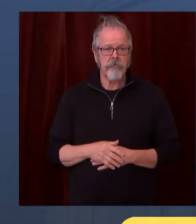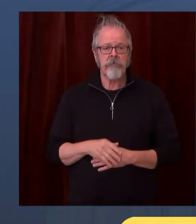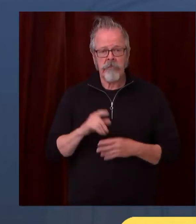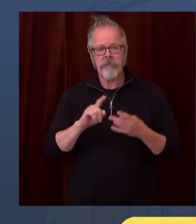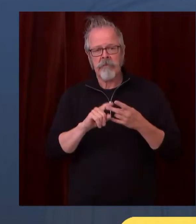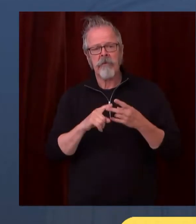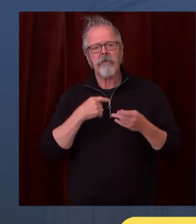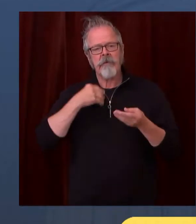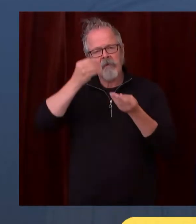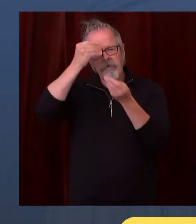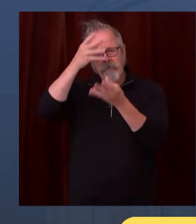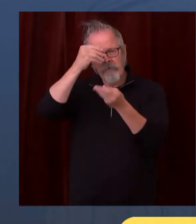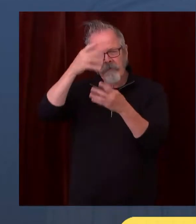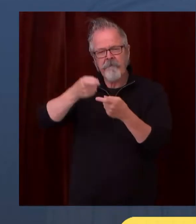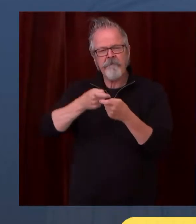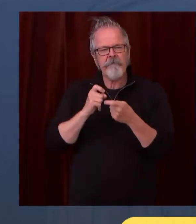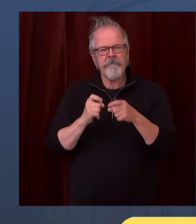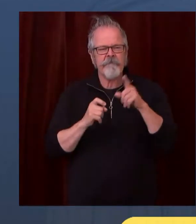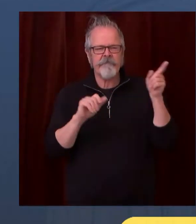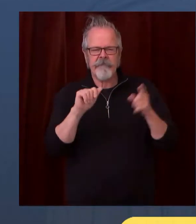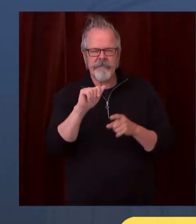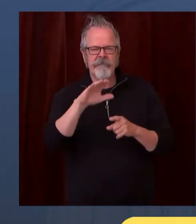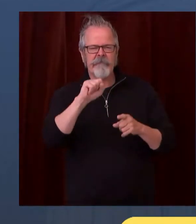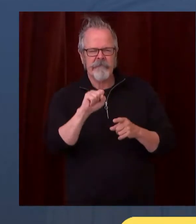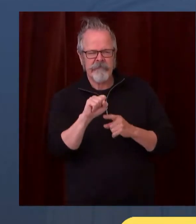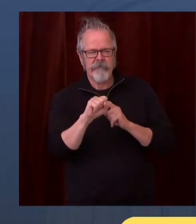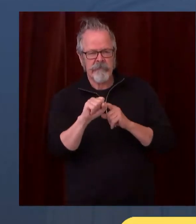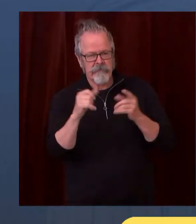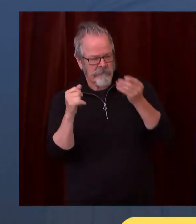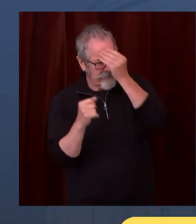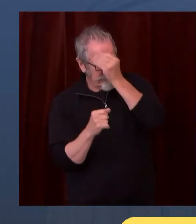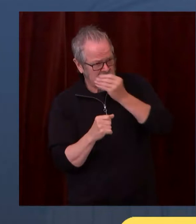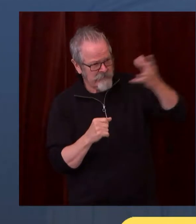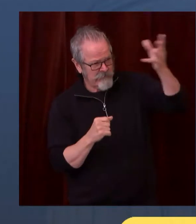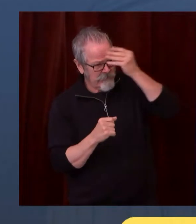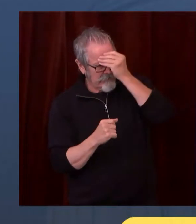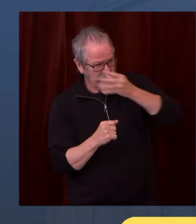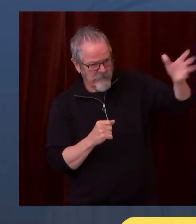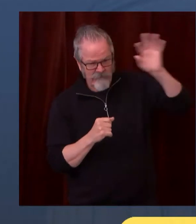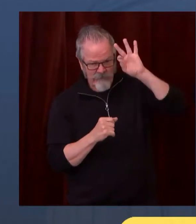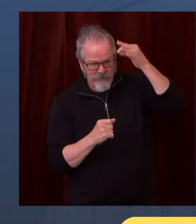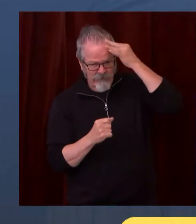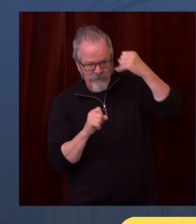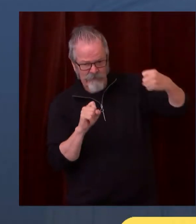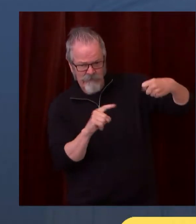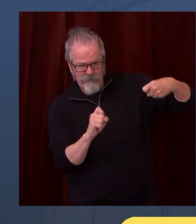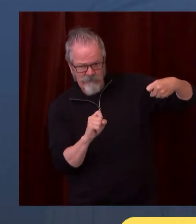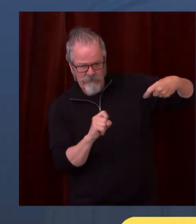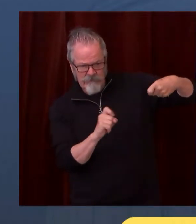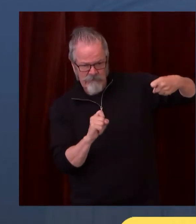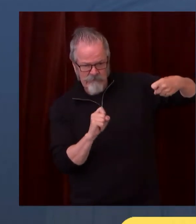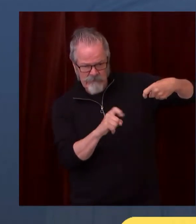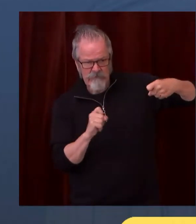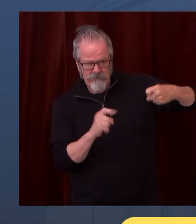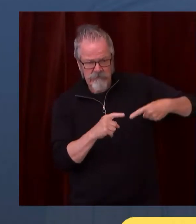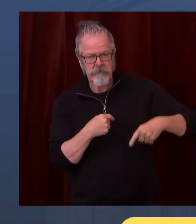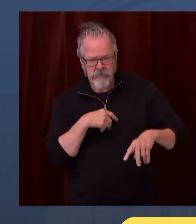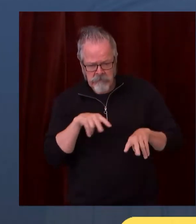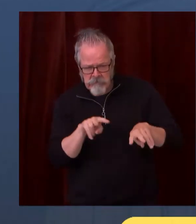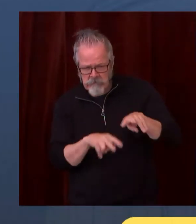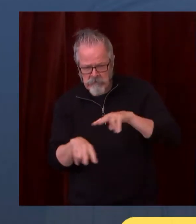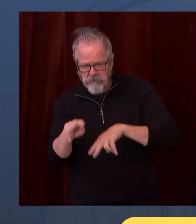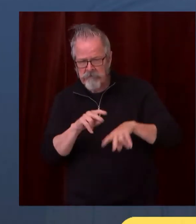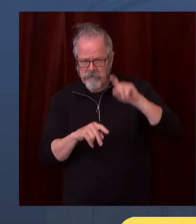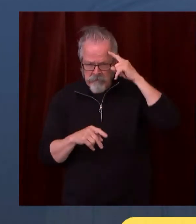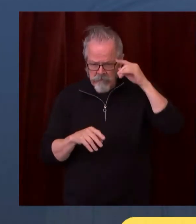what we're seeing is we're continuing our high level of testing. We think the positivity rate has come down to some degree,